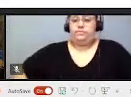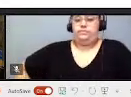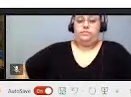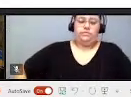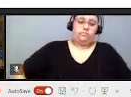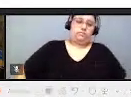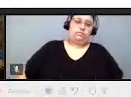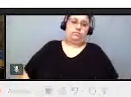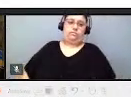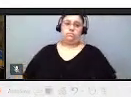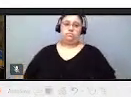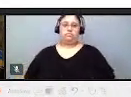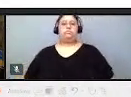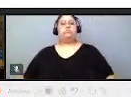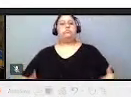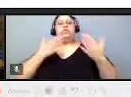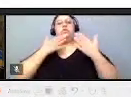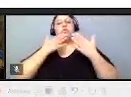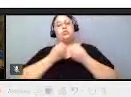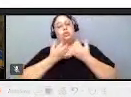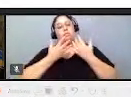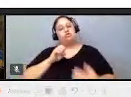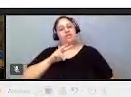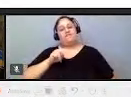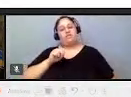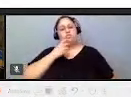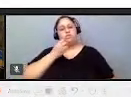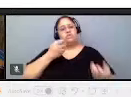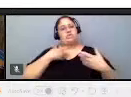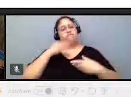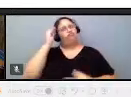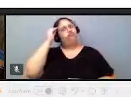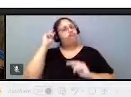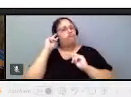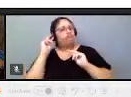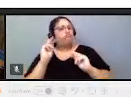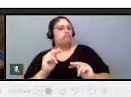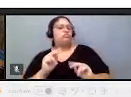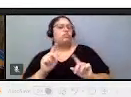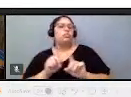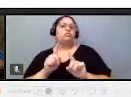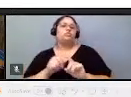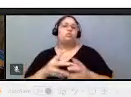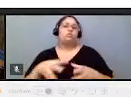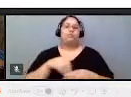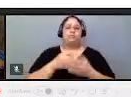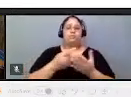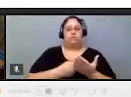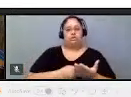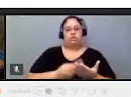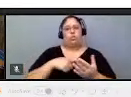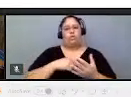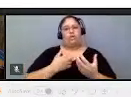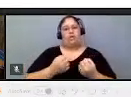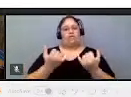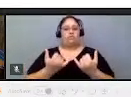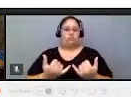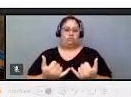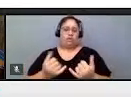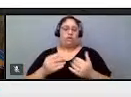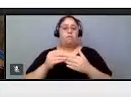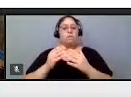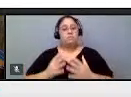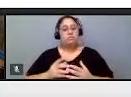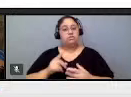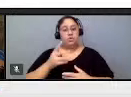you thank you very much Ian I think you've also provided a interesting angle um to the discussion that we've been having today